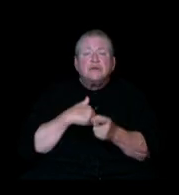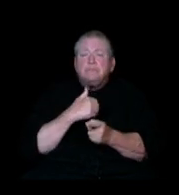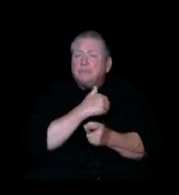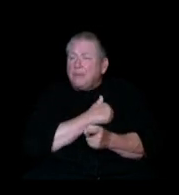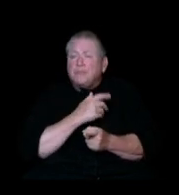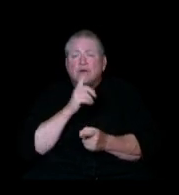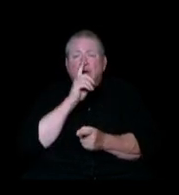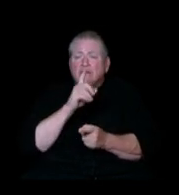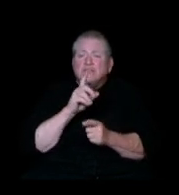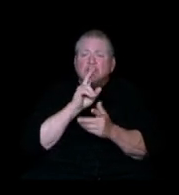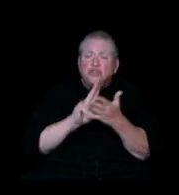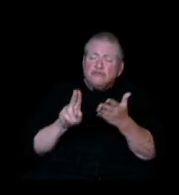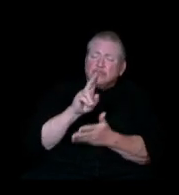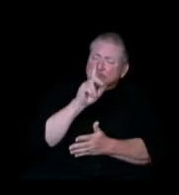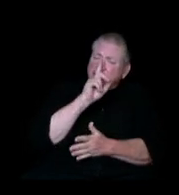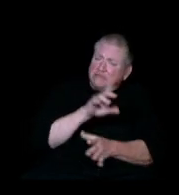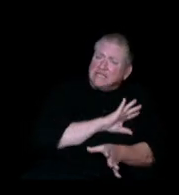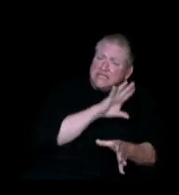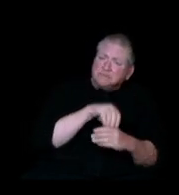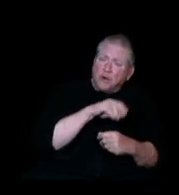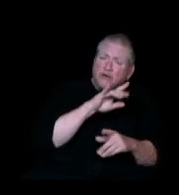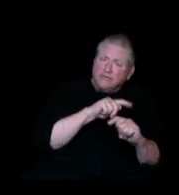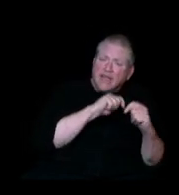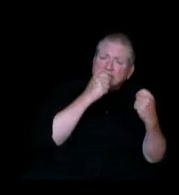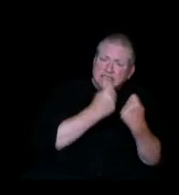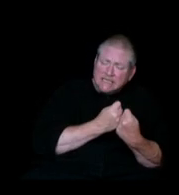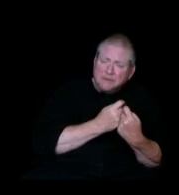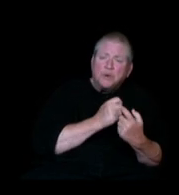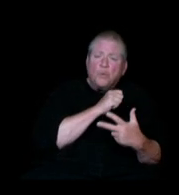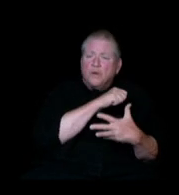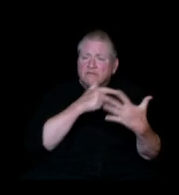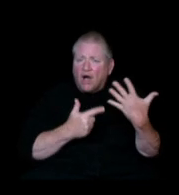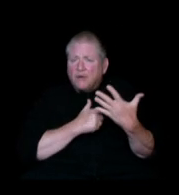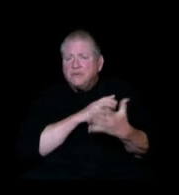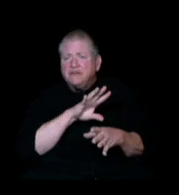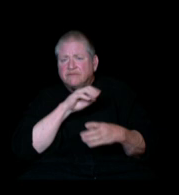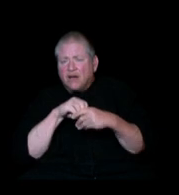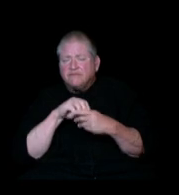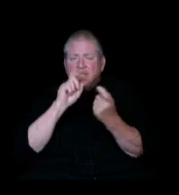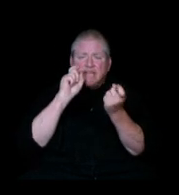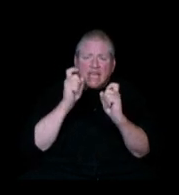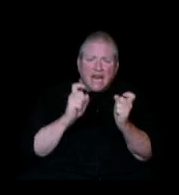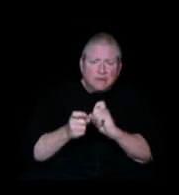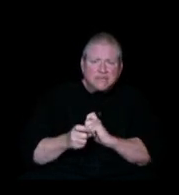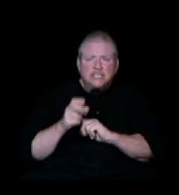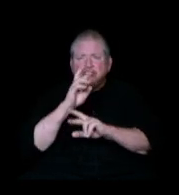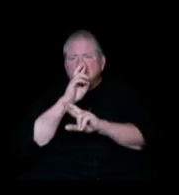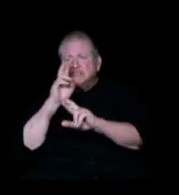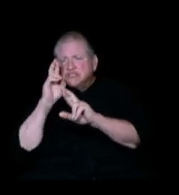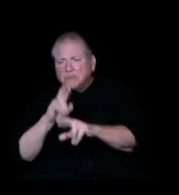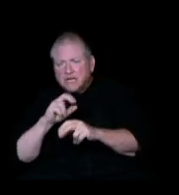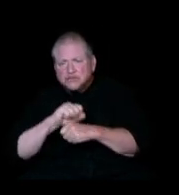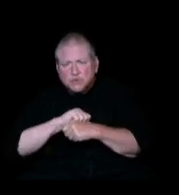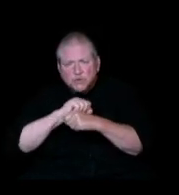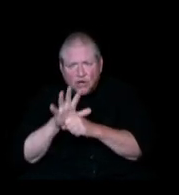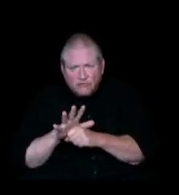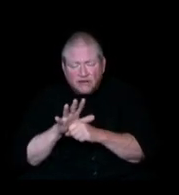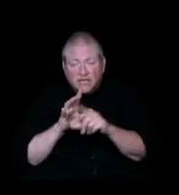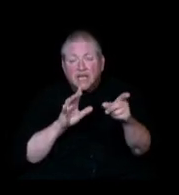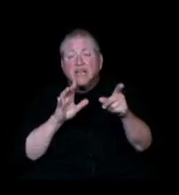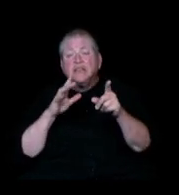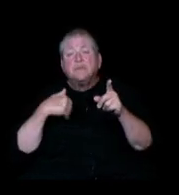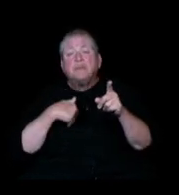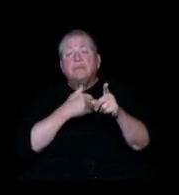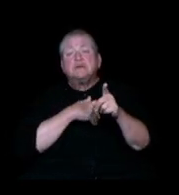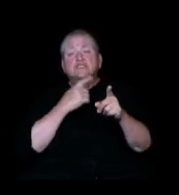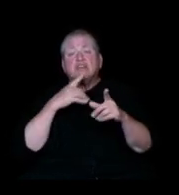every member of the university has been part of that team. Every one of us has been involved in this response and adaptation to the COVID environment.